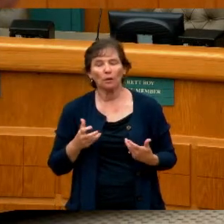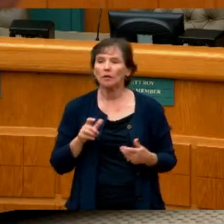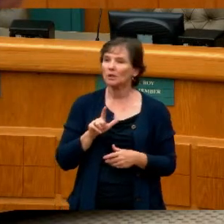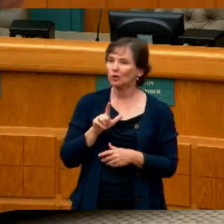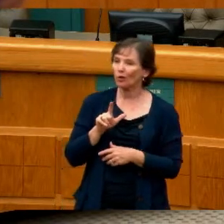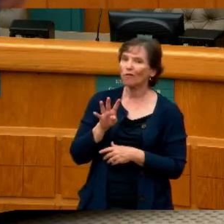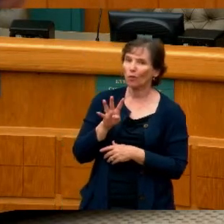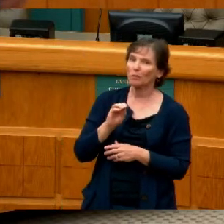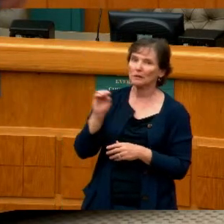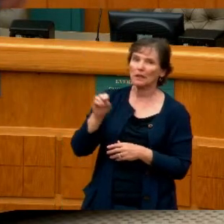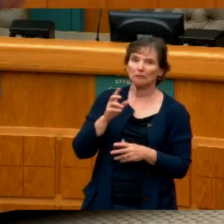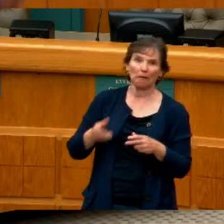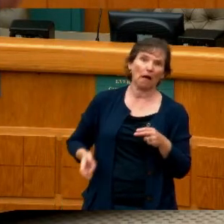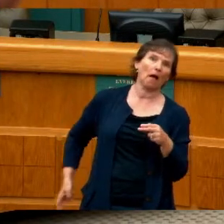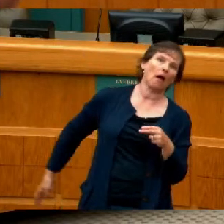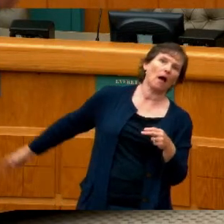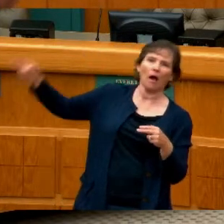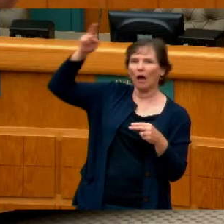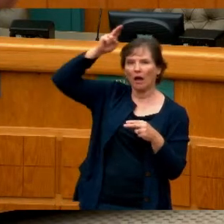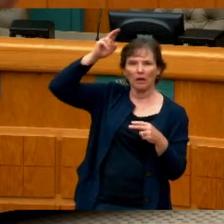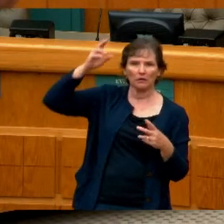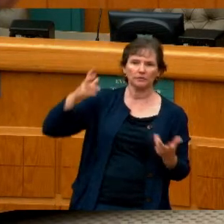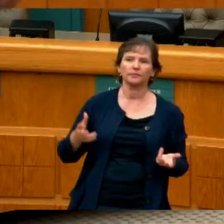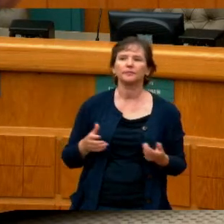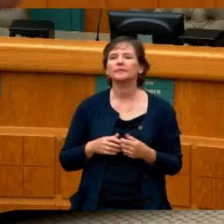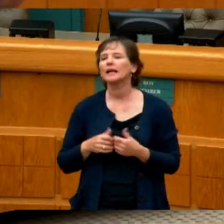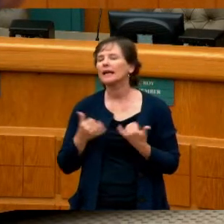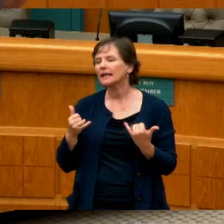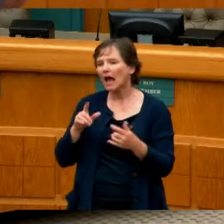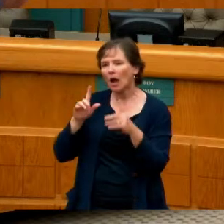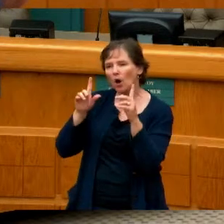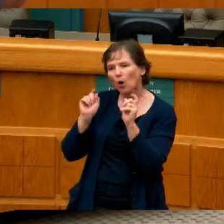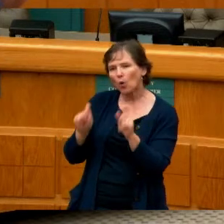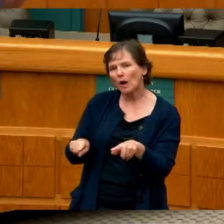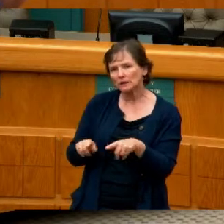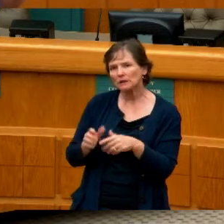Wow. What's that like? That hurt, Chris.